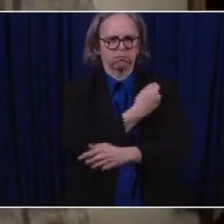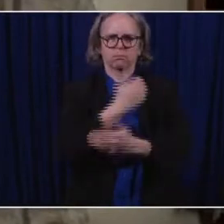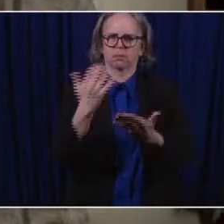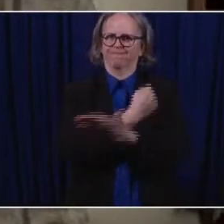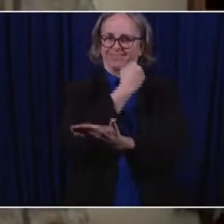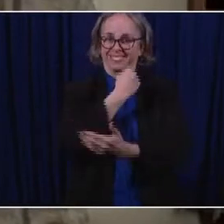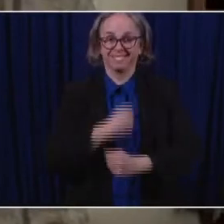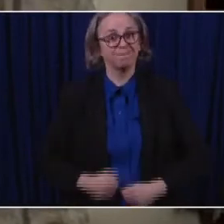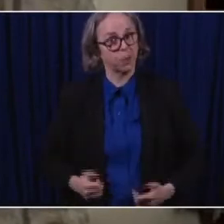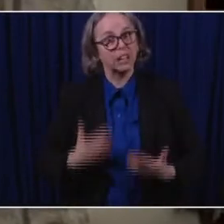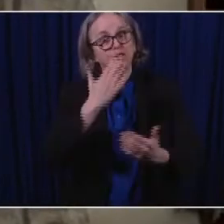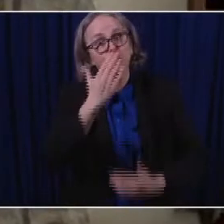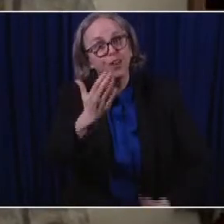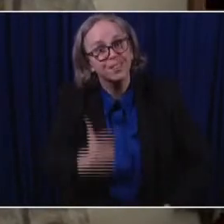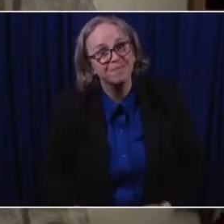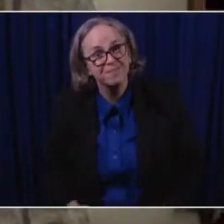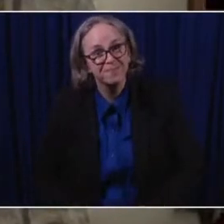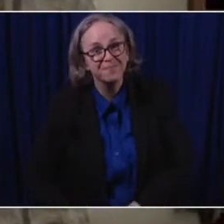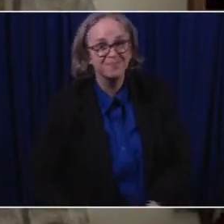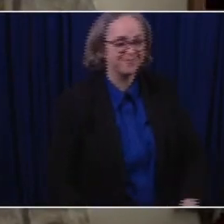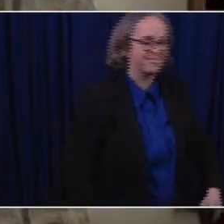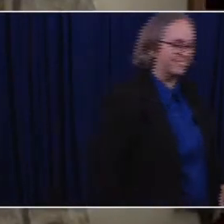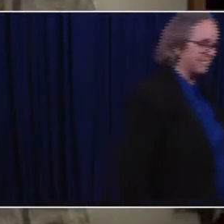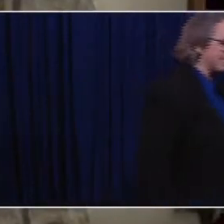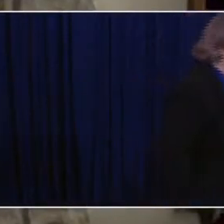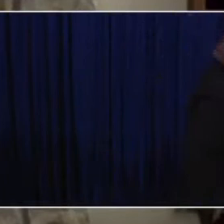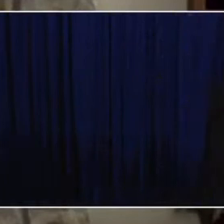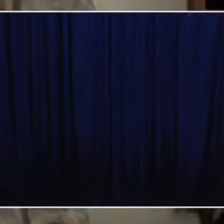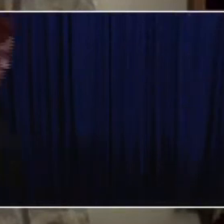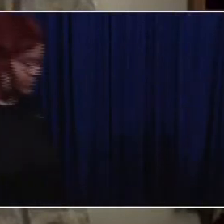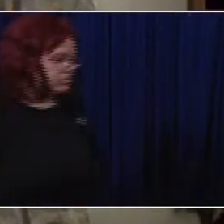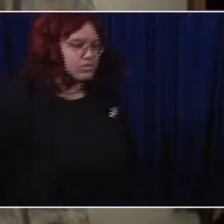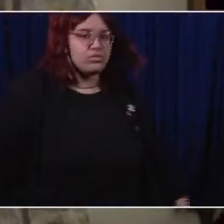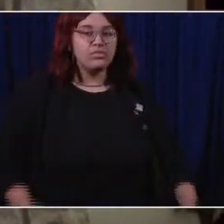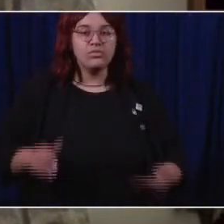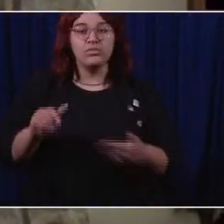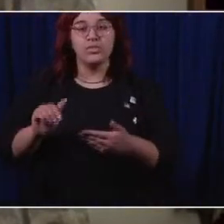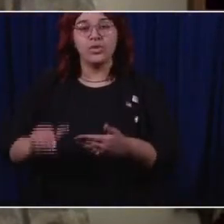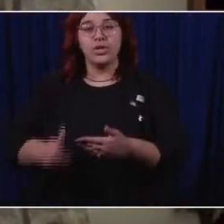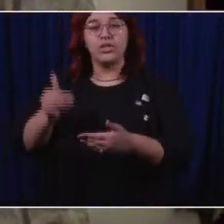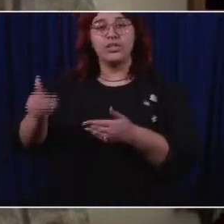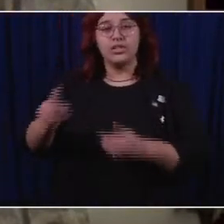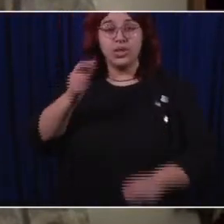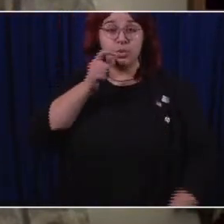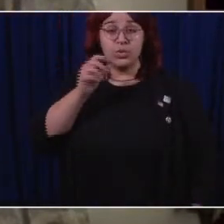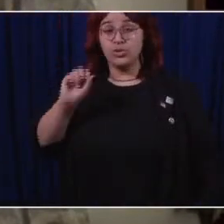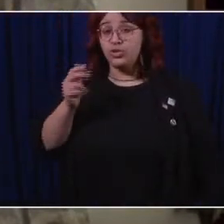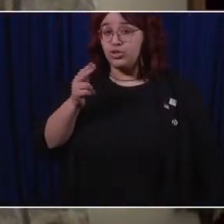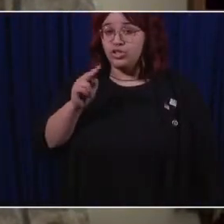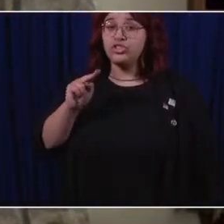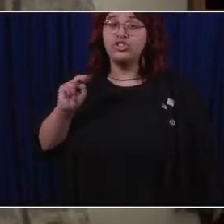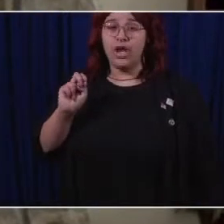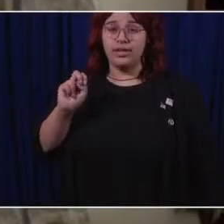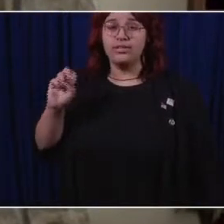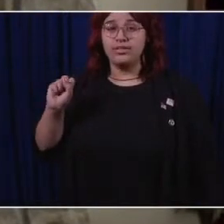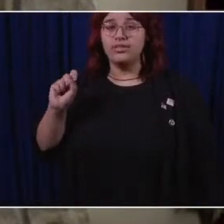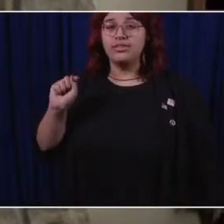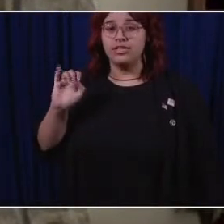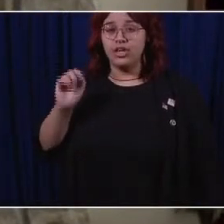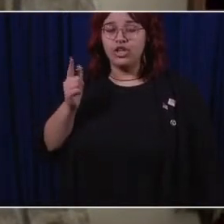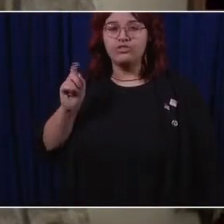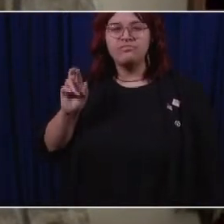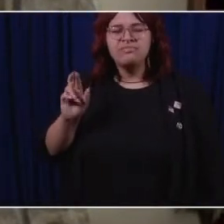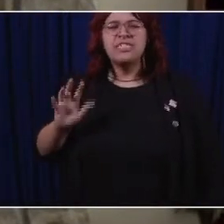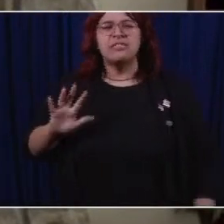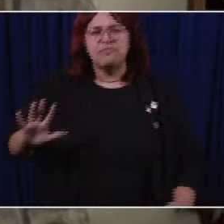Next question is from Shane Stegmiller at Hannah News Service. Thanks, Governor, for continuing to do these. I wanted to ask about the budget. You